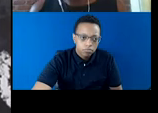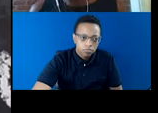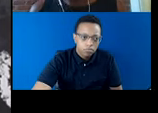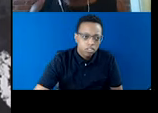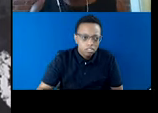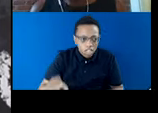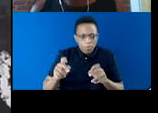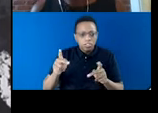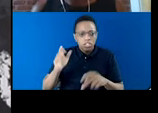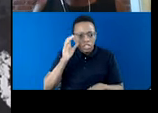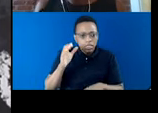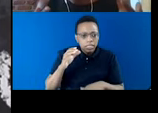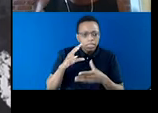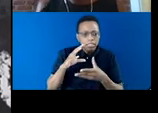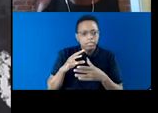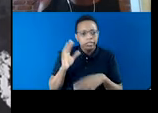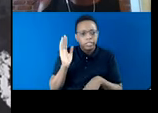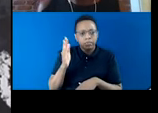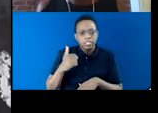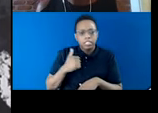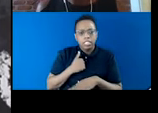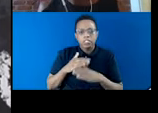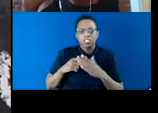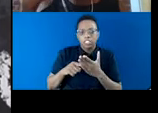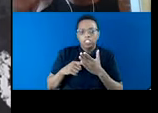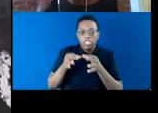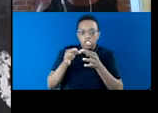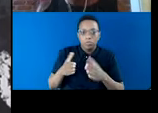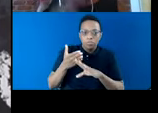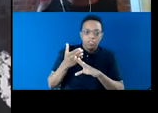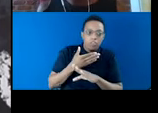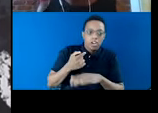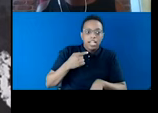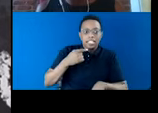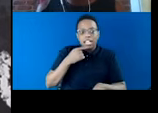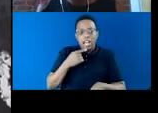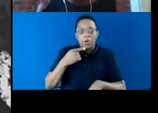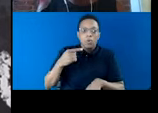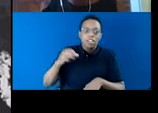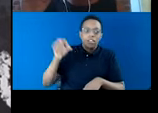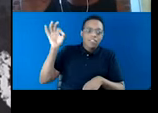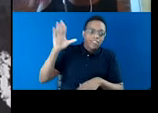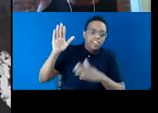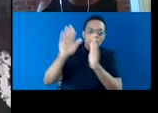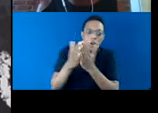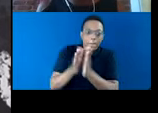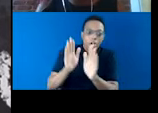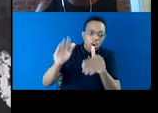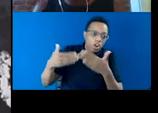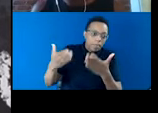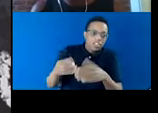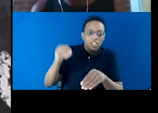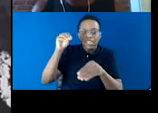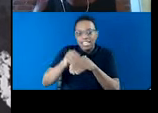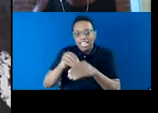It's funny. I was talking to the interpreters before this started, and I was like, I'm not going to give any book recommendations that aren't already in the